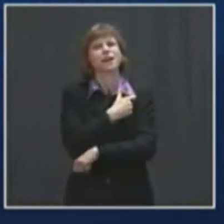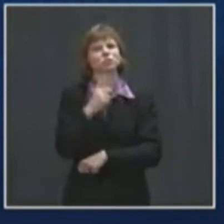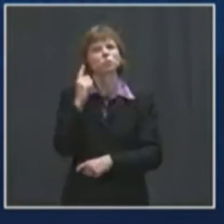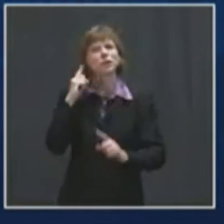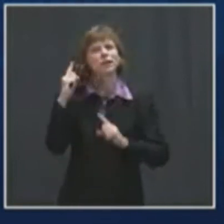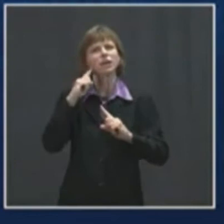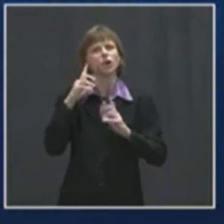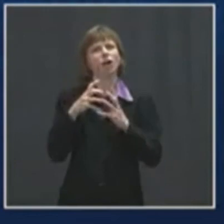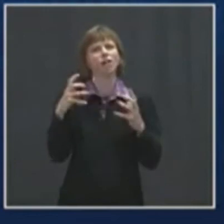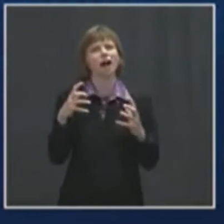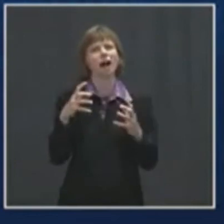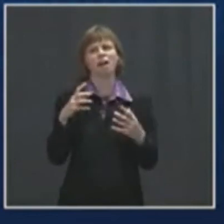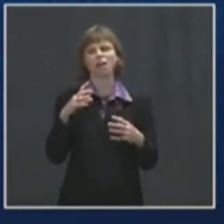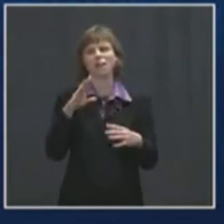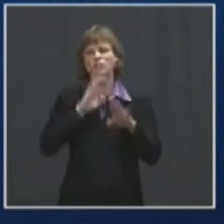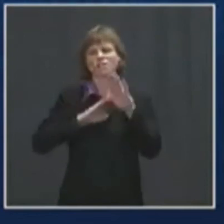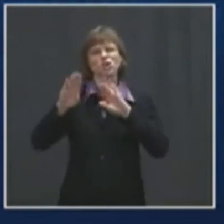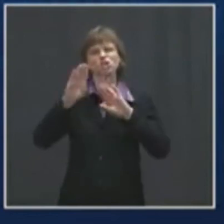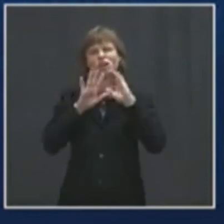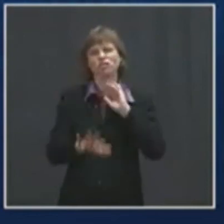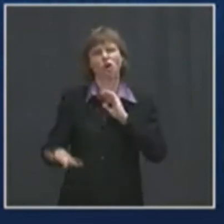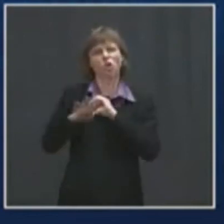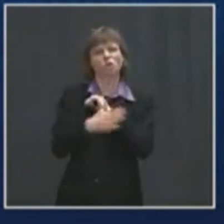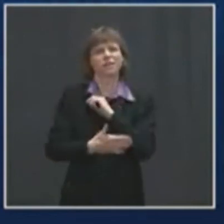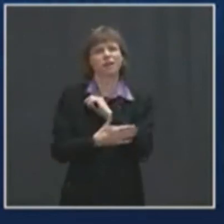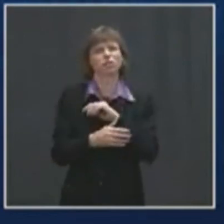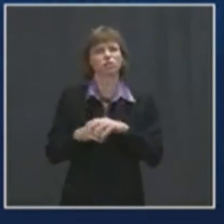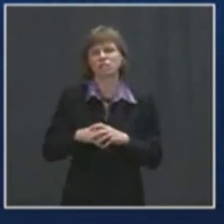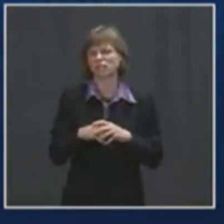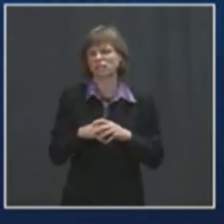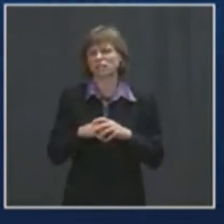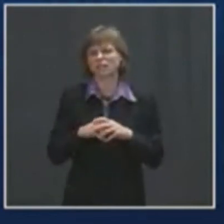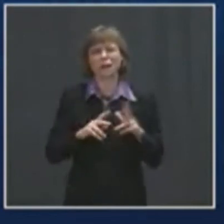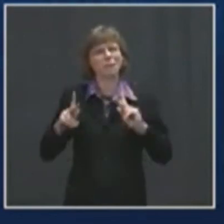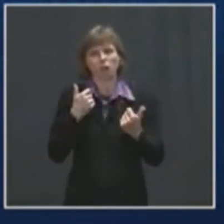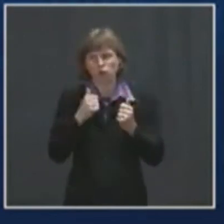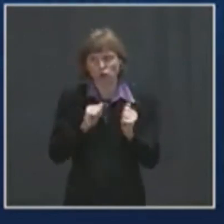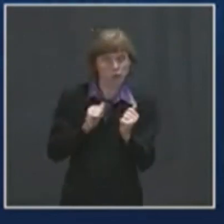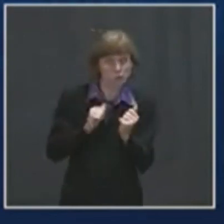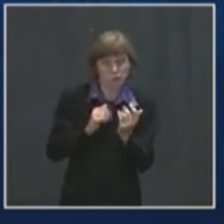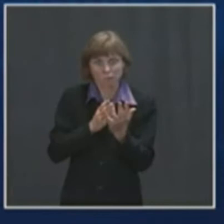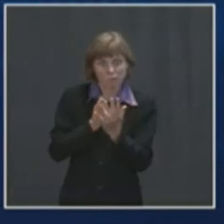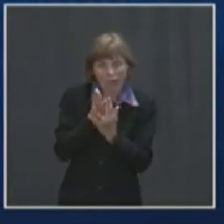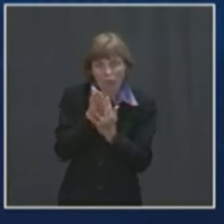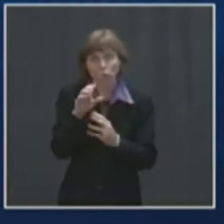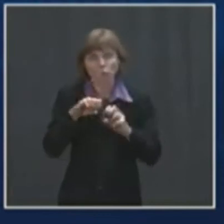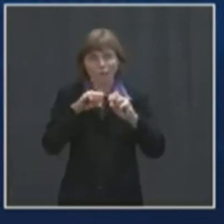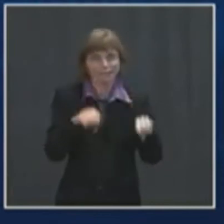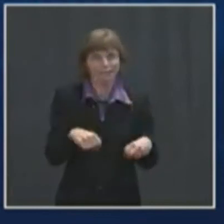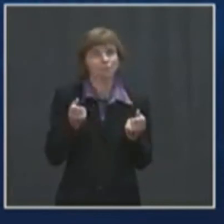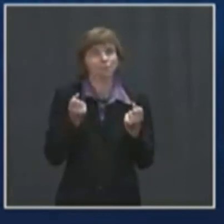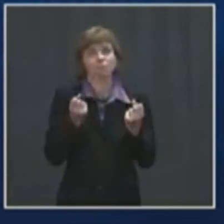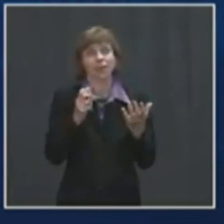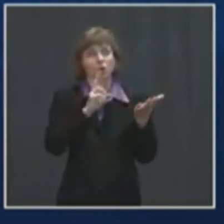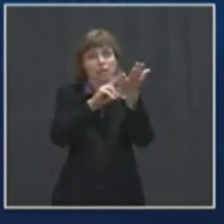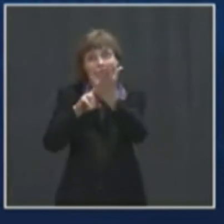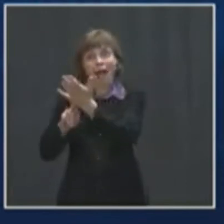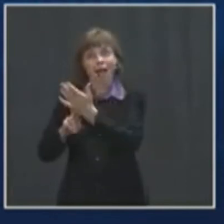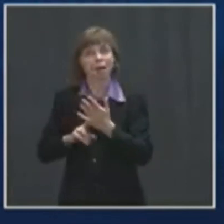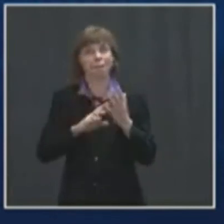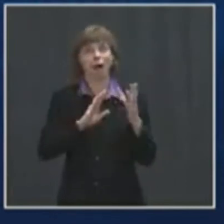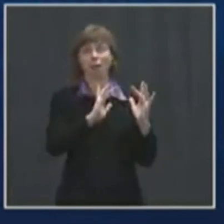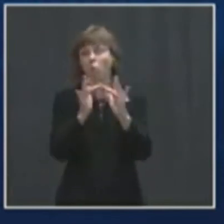about frustration across the country with people who are trying to navigate the system. They're signing up on multiple websites through multiple means